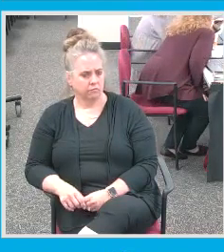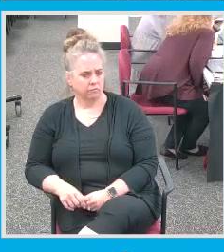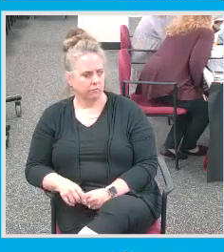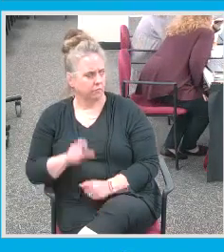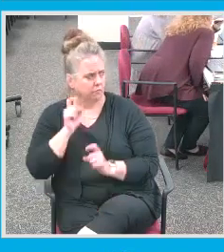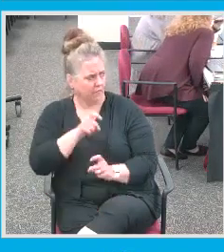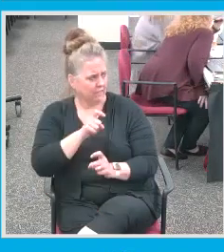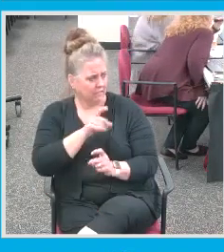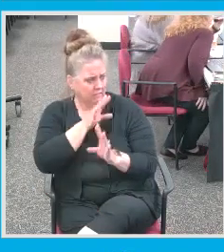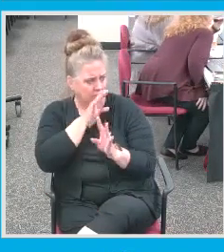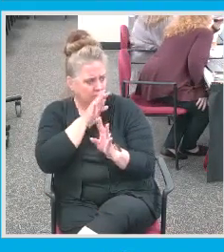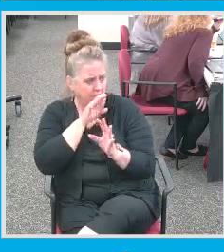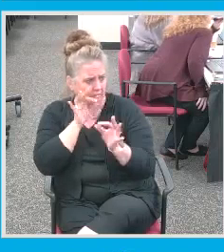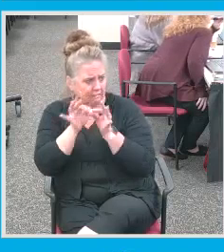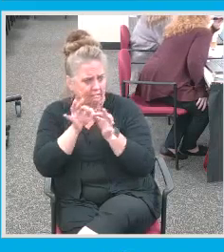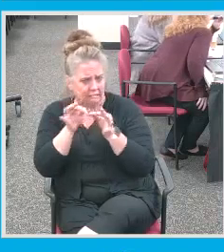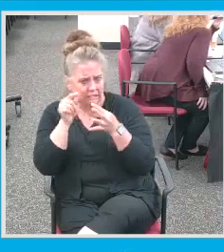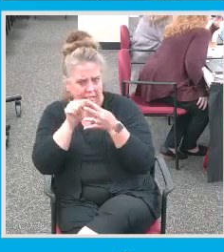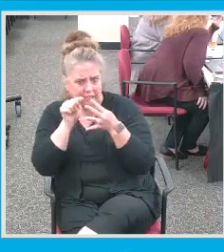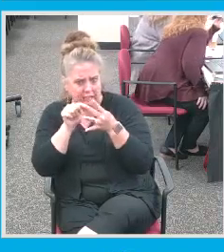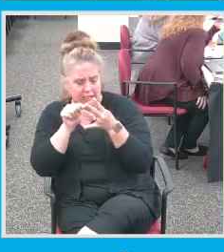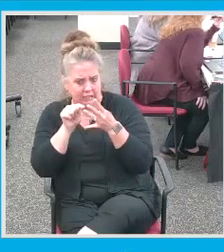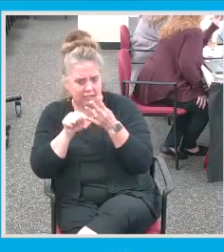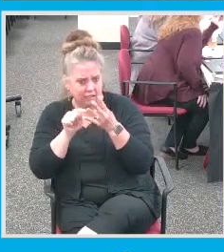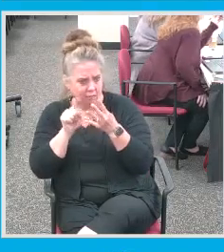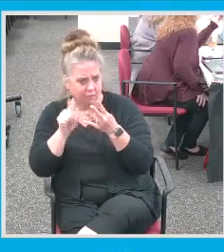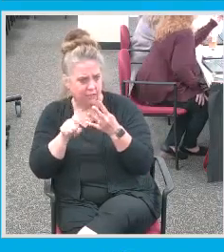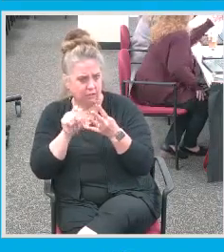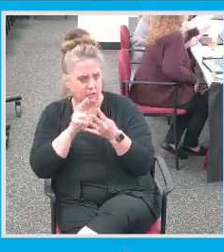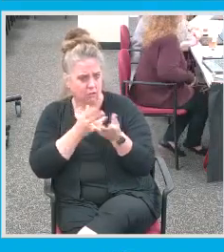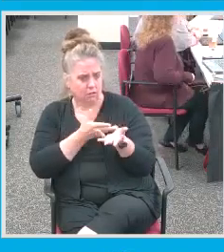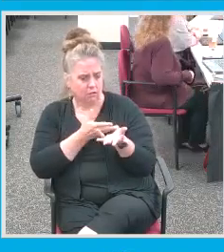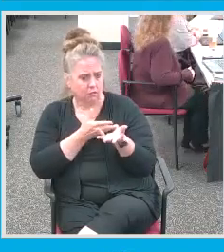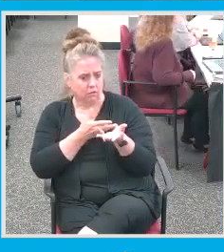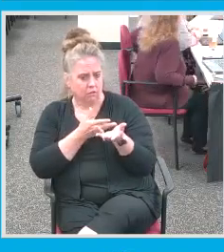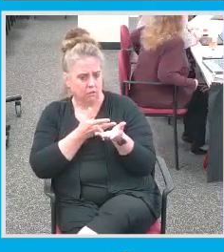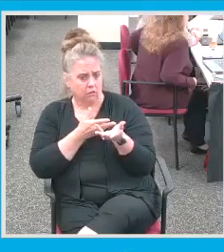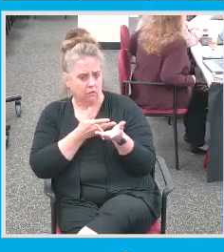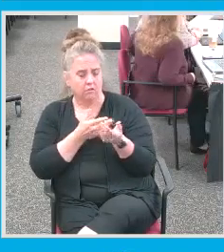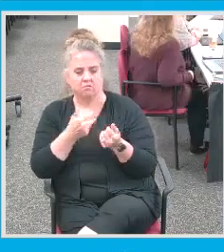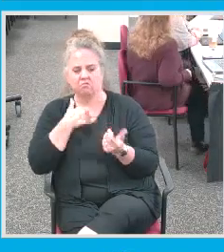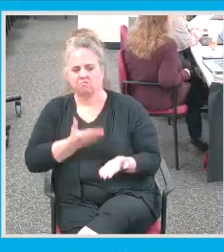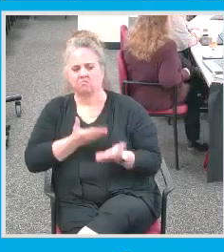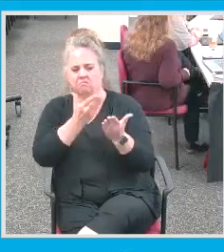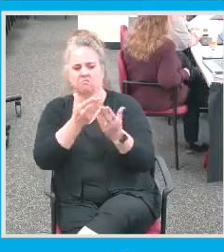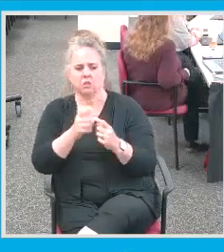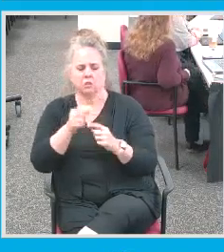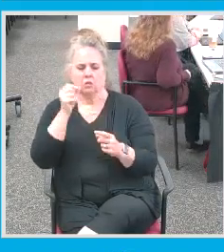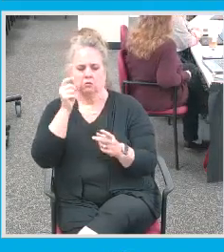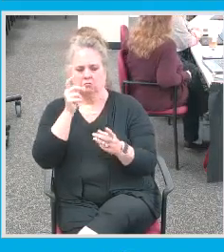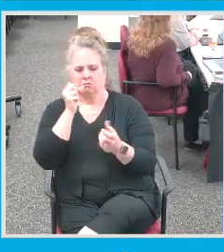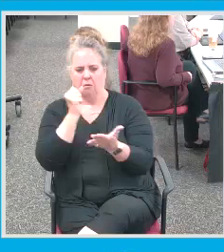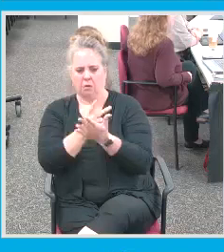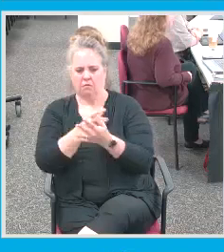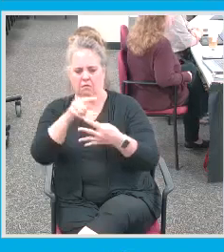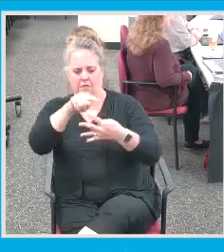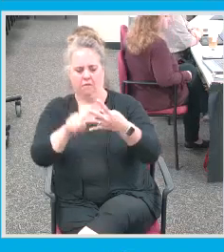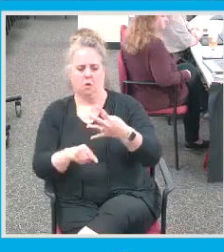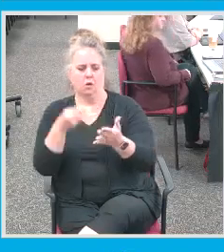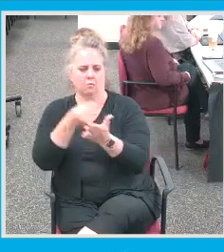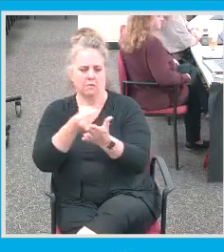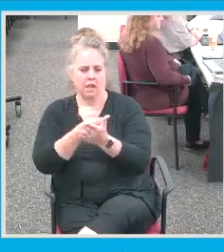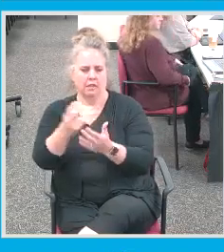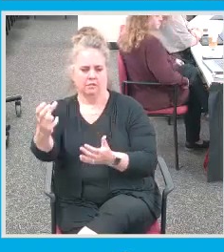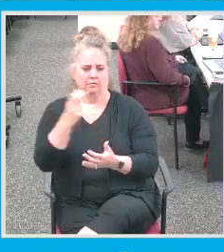If you could move to approve. Okay, good. That'd be I would move to approve the 4 grants that are, have just been